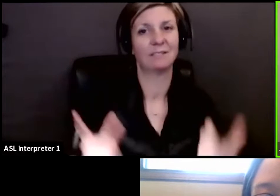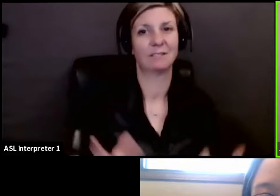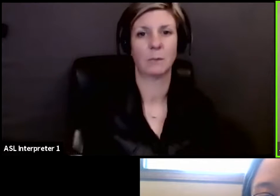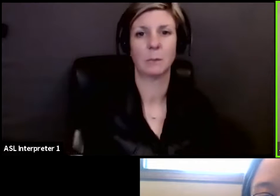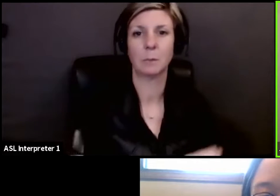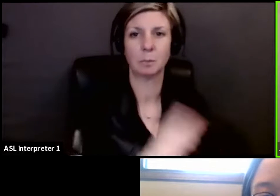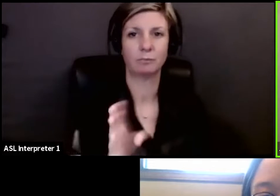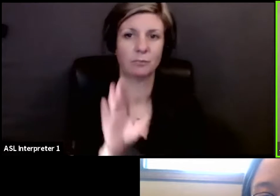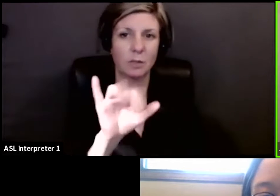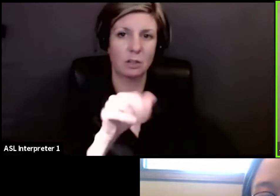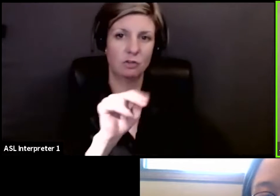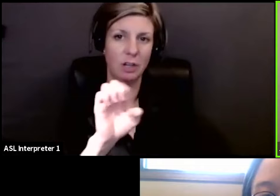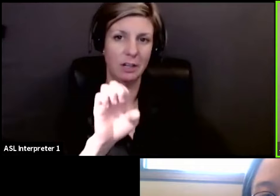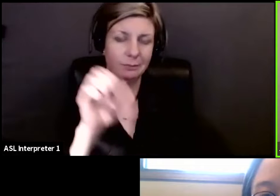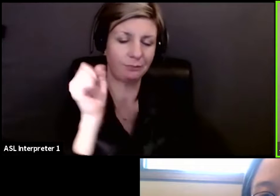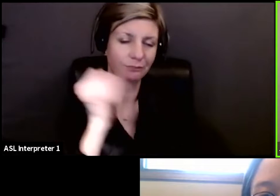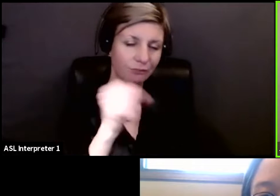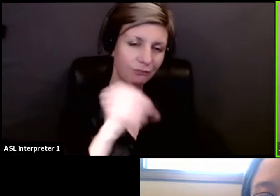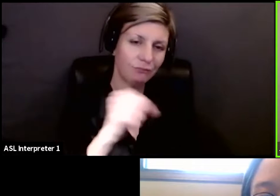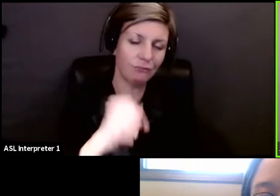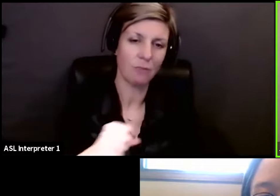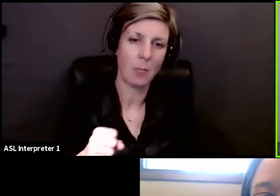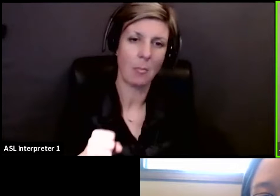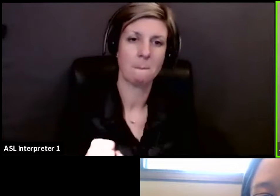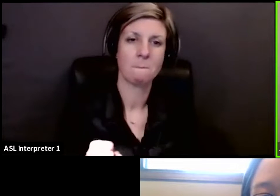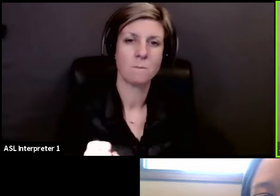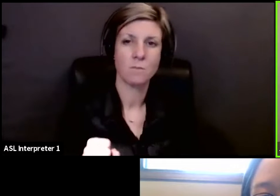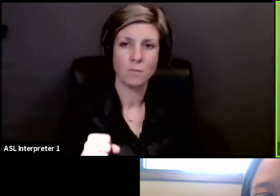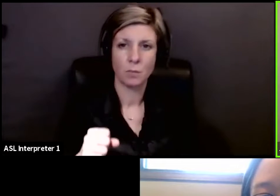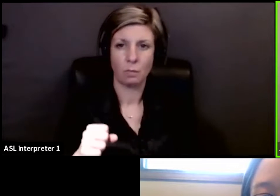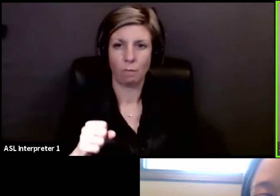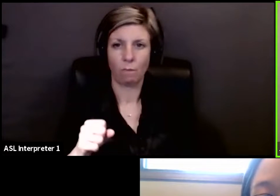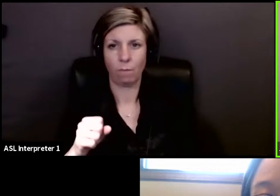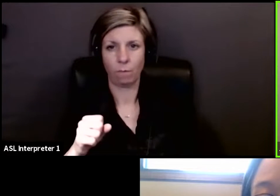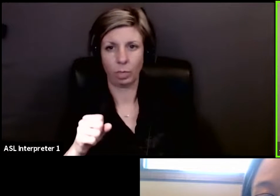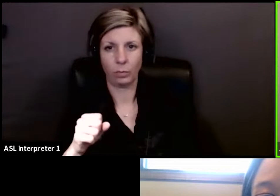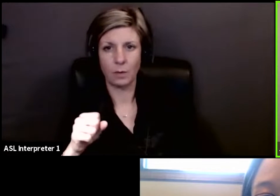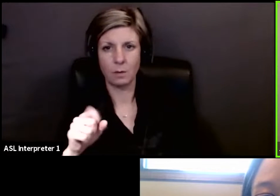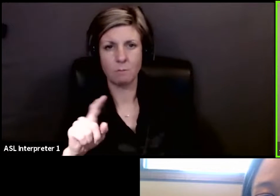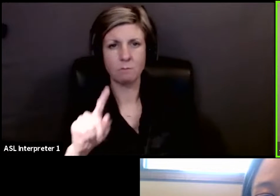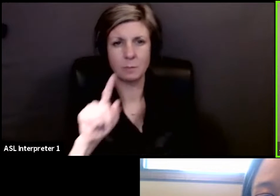unintended effects of TCM being sidelined